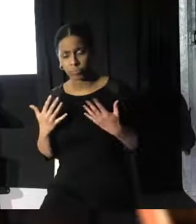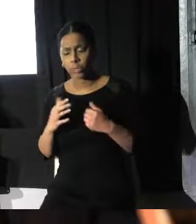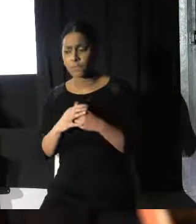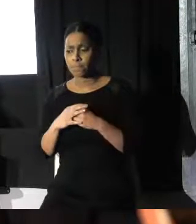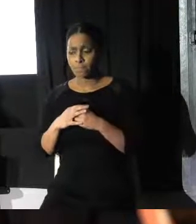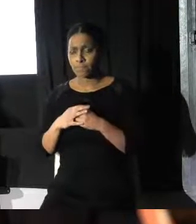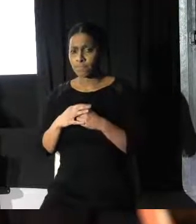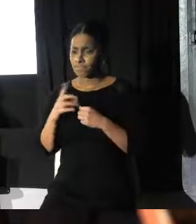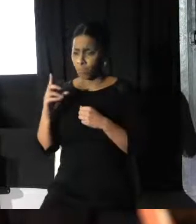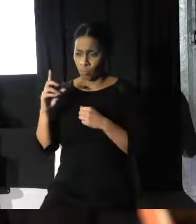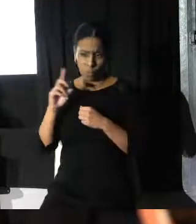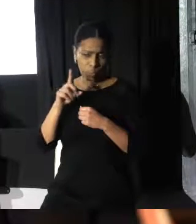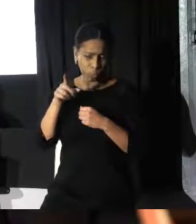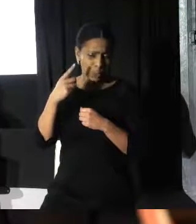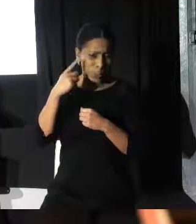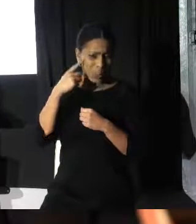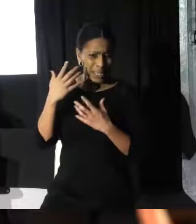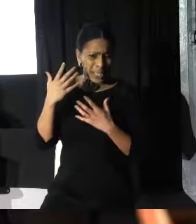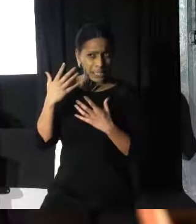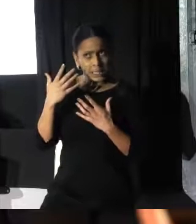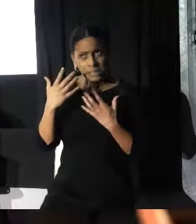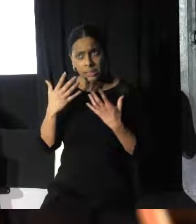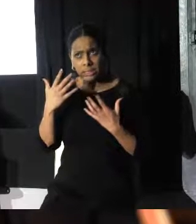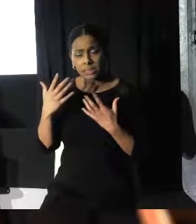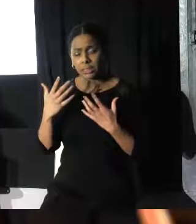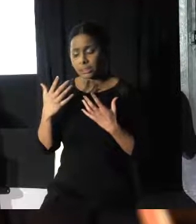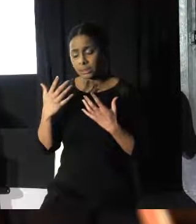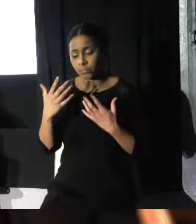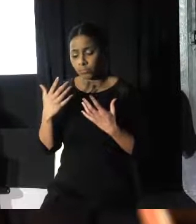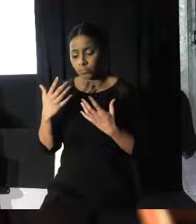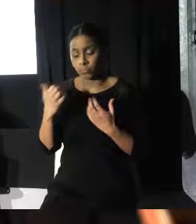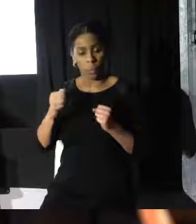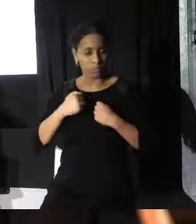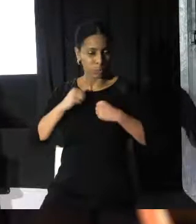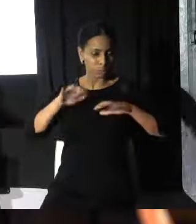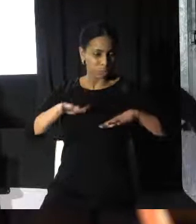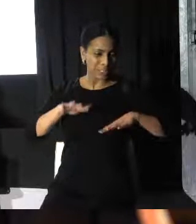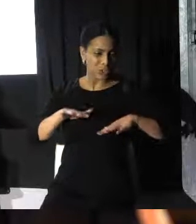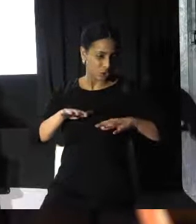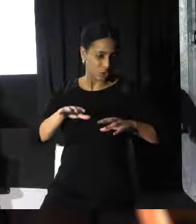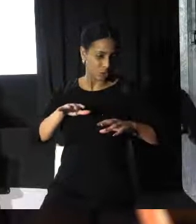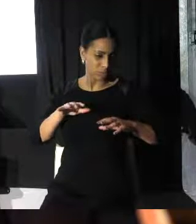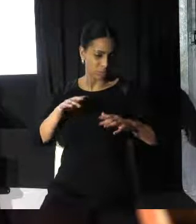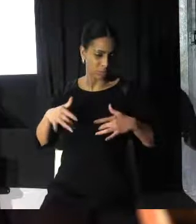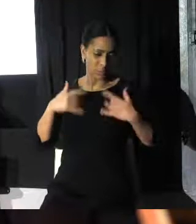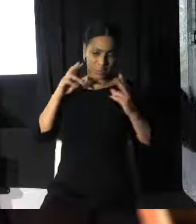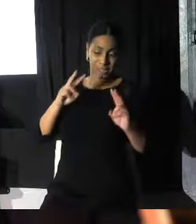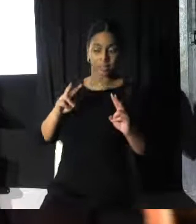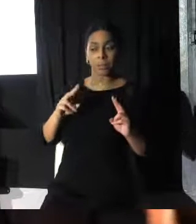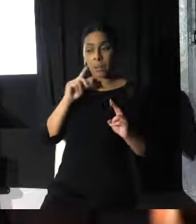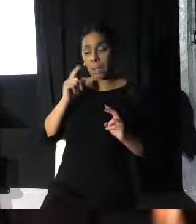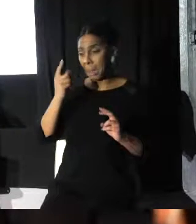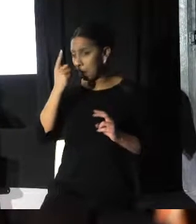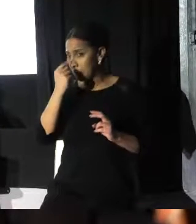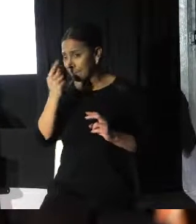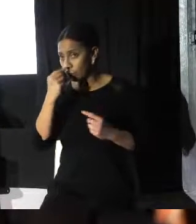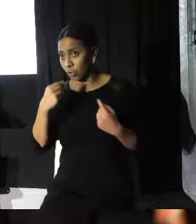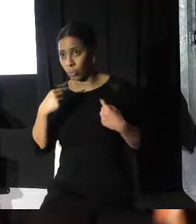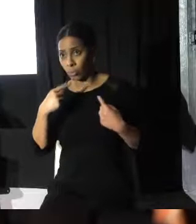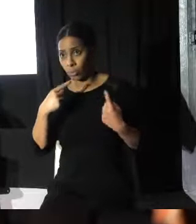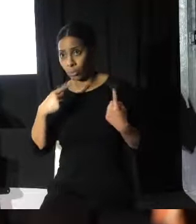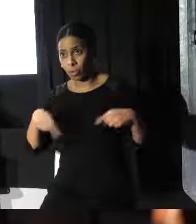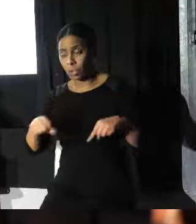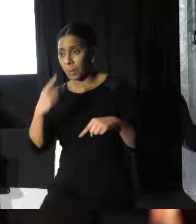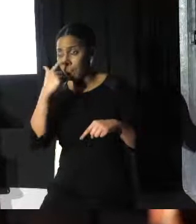what do you think is the potential from a British point of view, to evolve a kind of